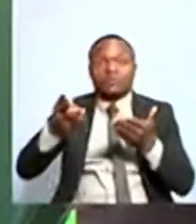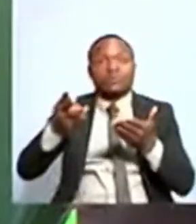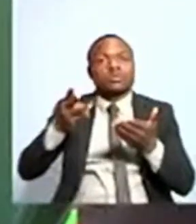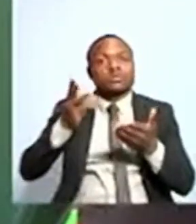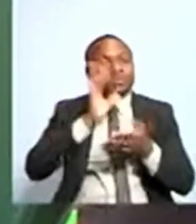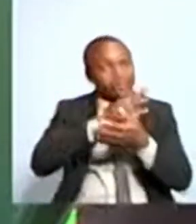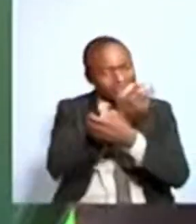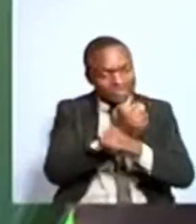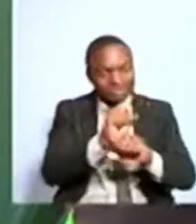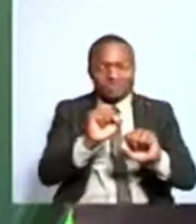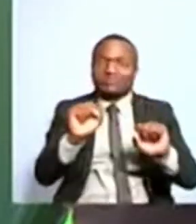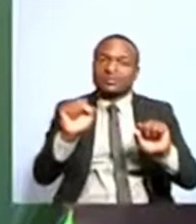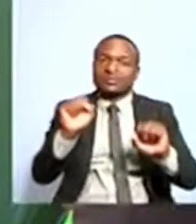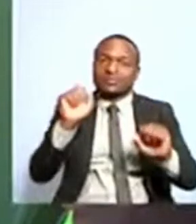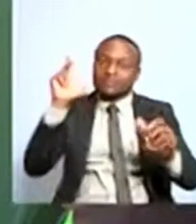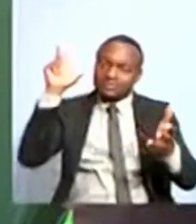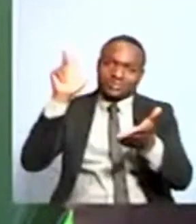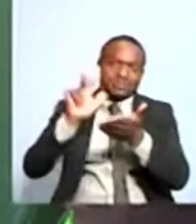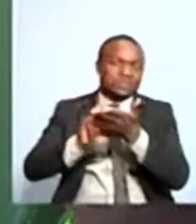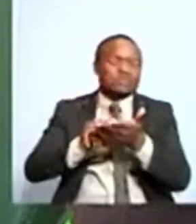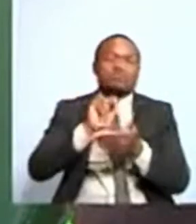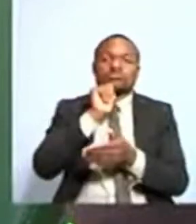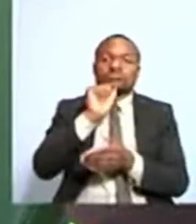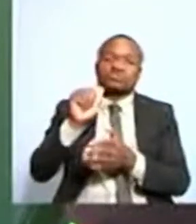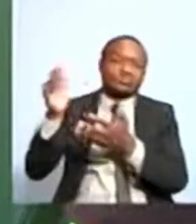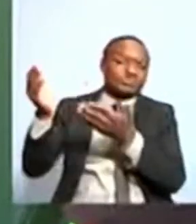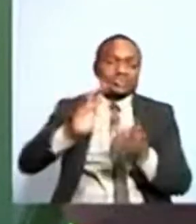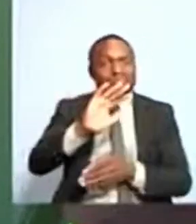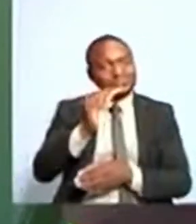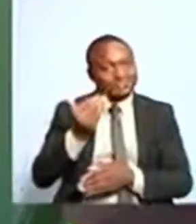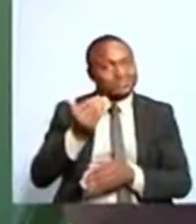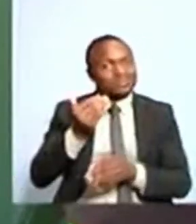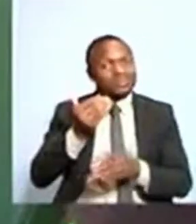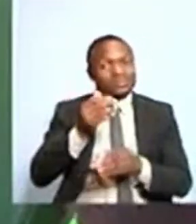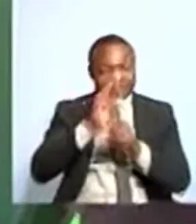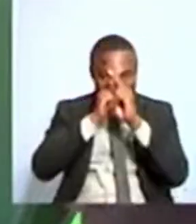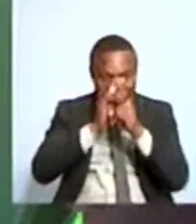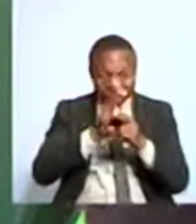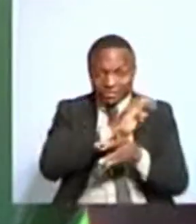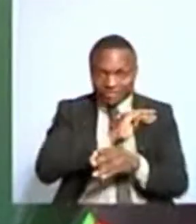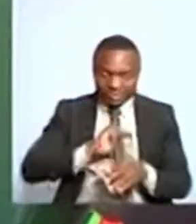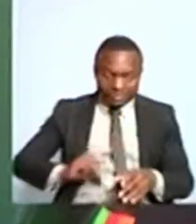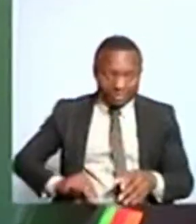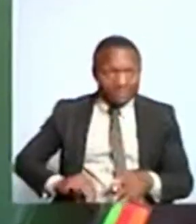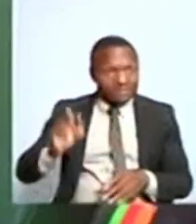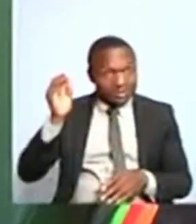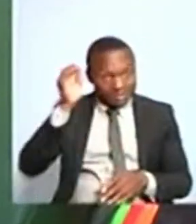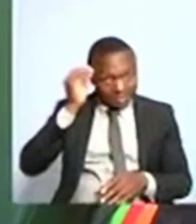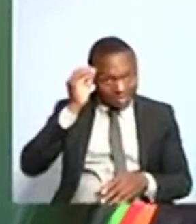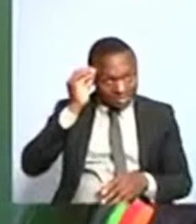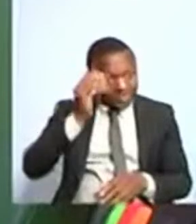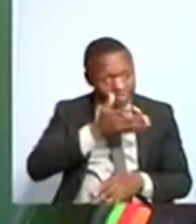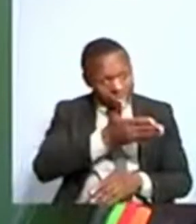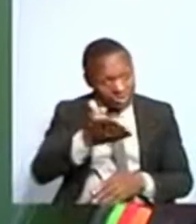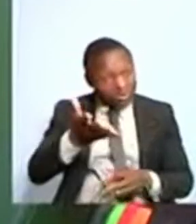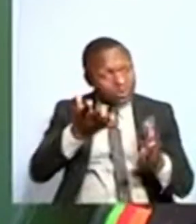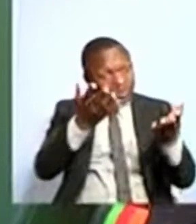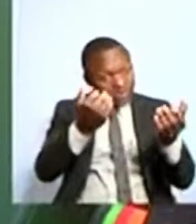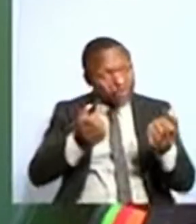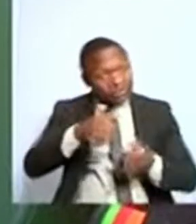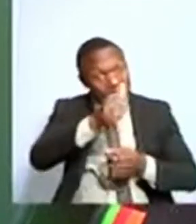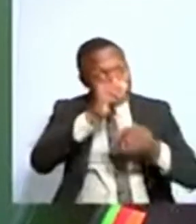passed, let's avoid going to it. And honourable members, I know as much as you'd want him to